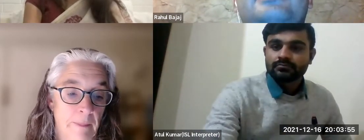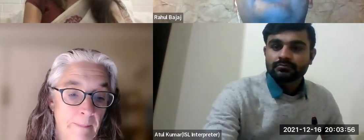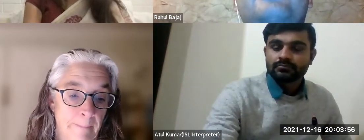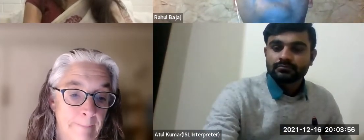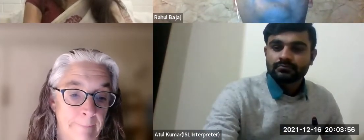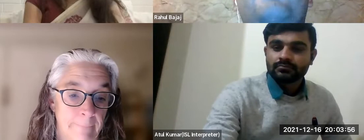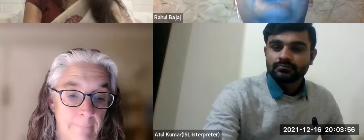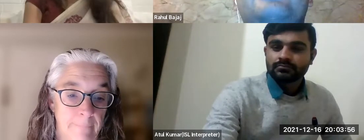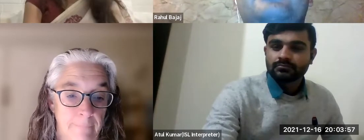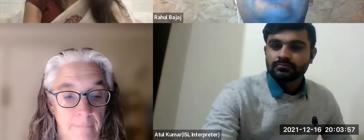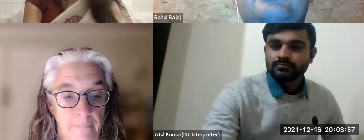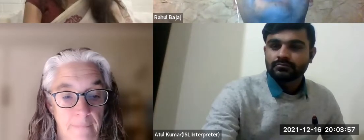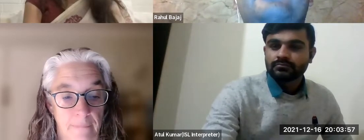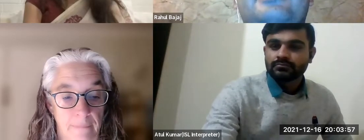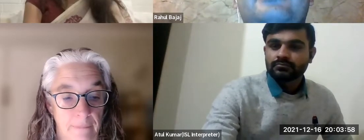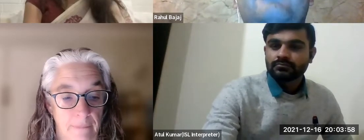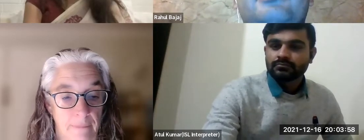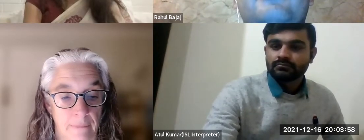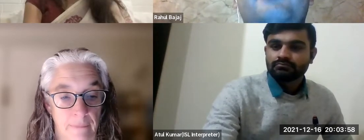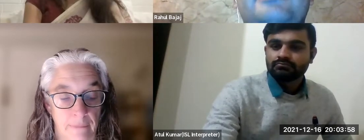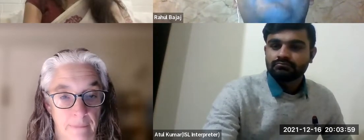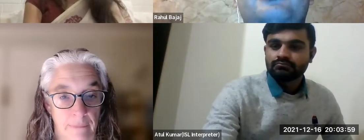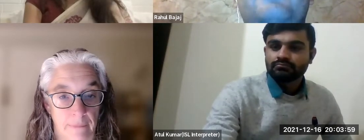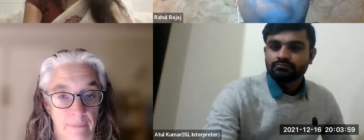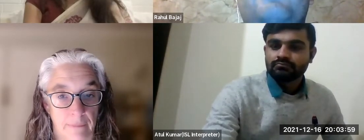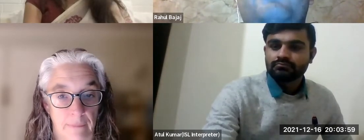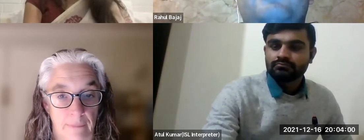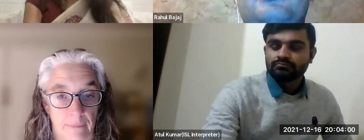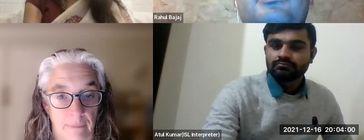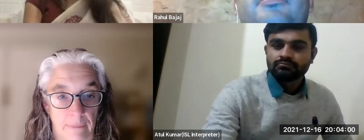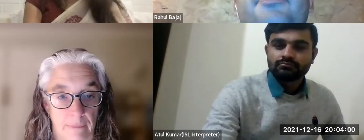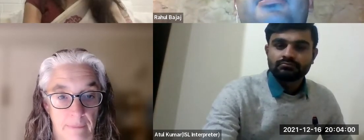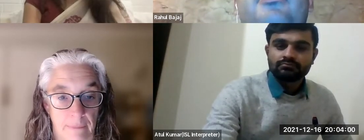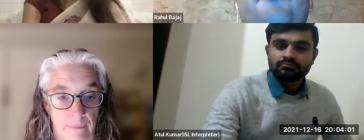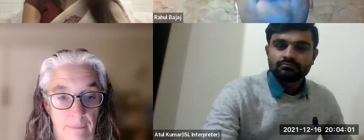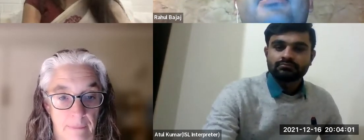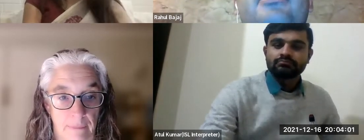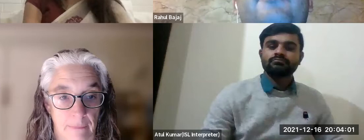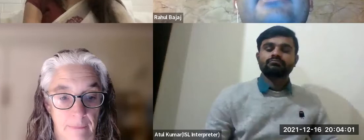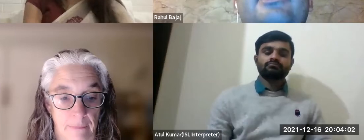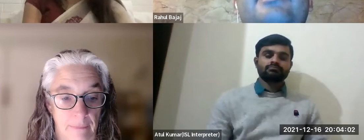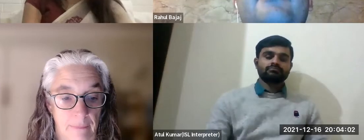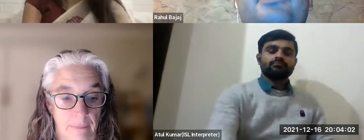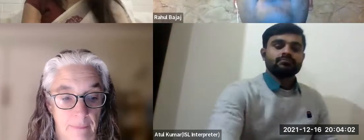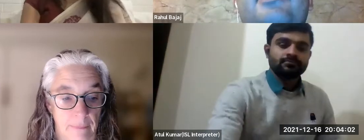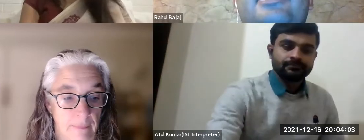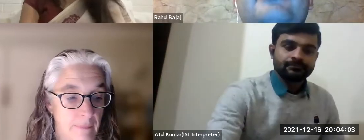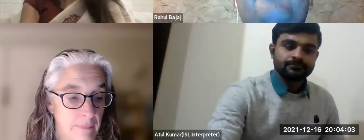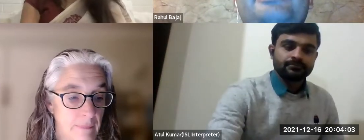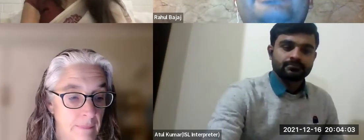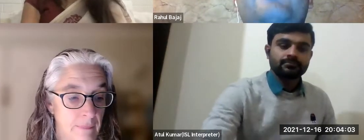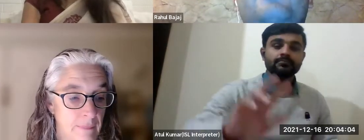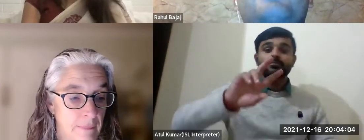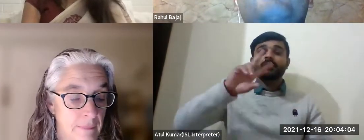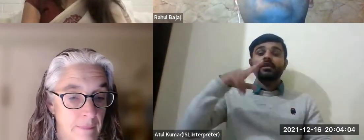in an accessible format, then I can't access that, and make the booking on my own. Another final example I will cite